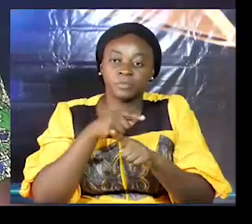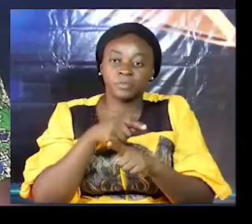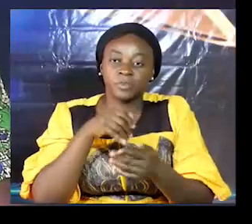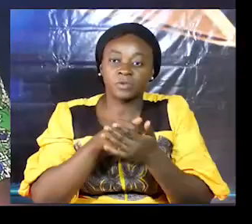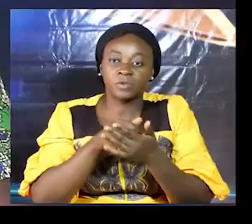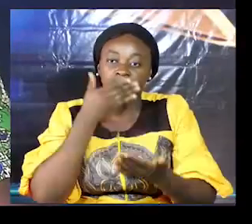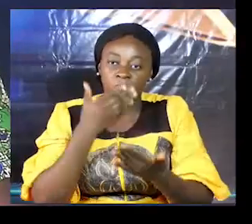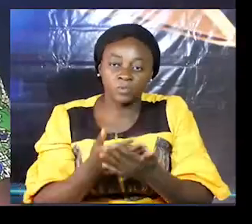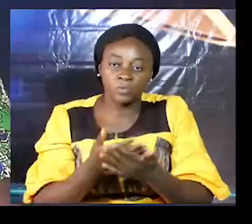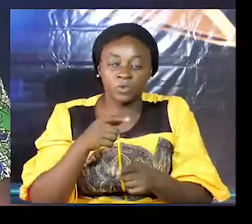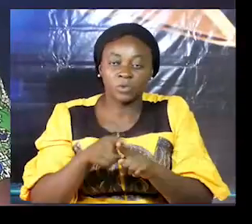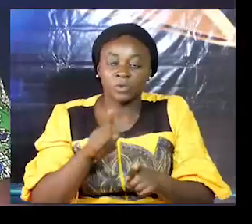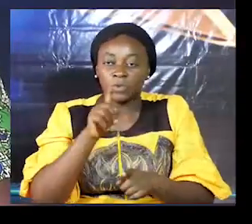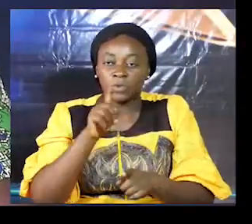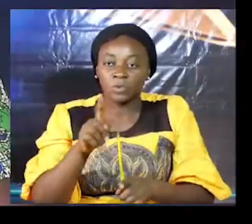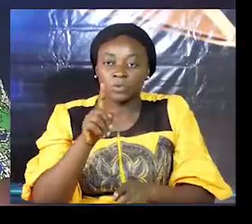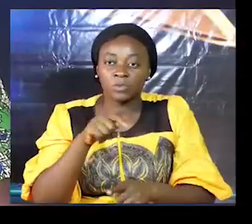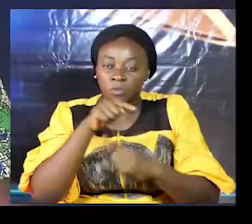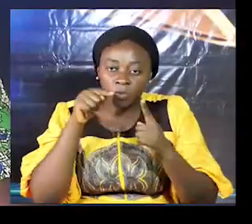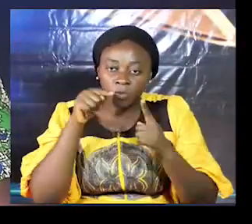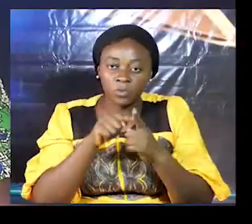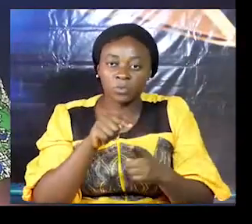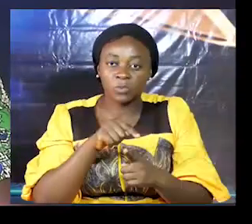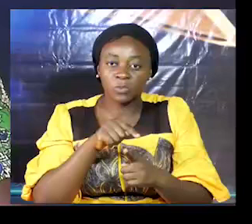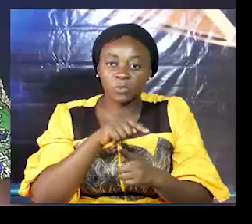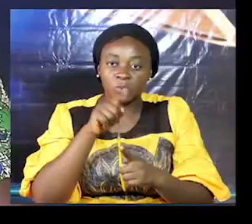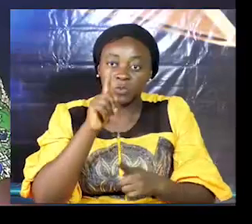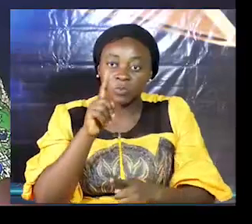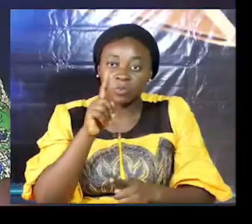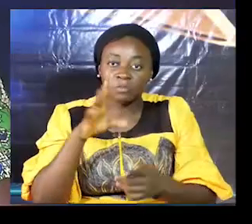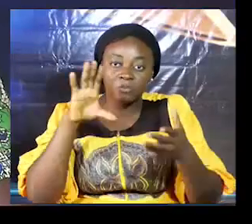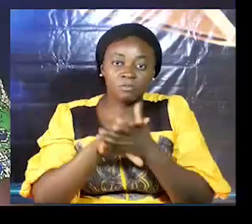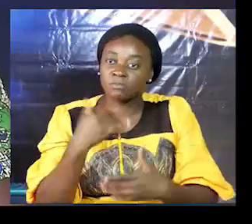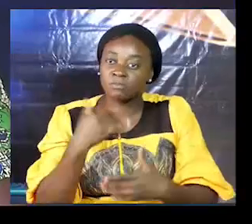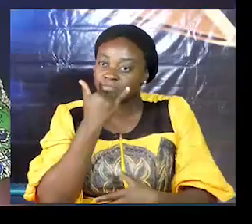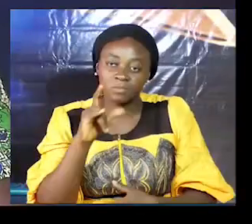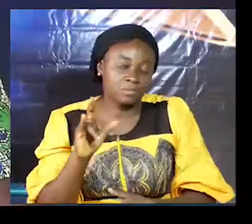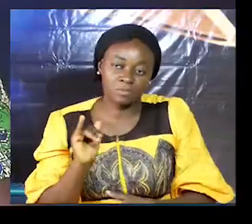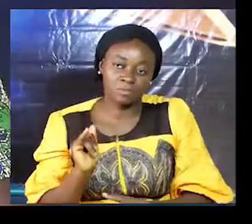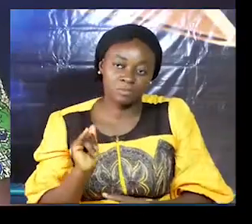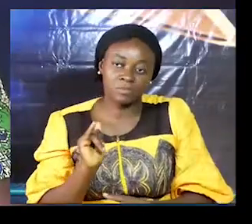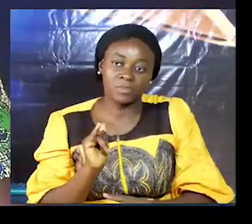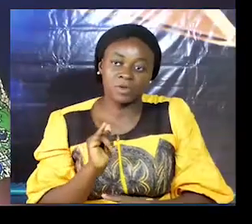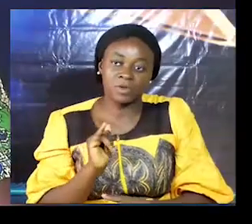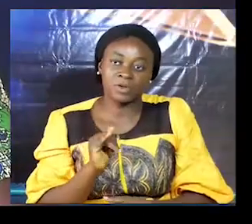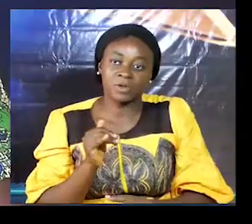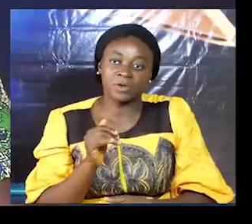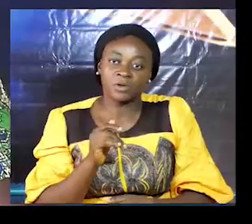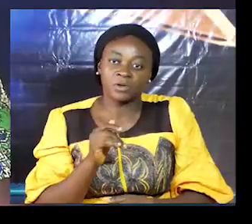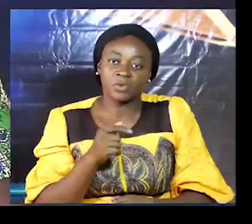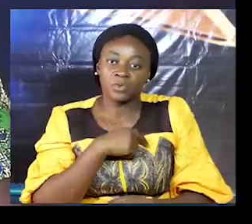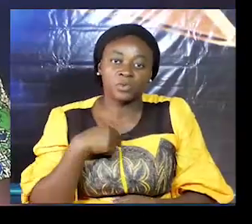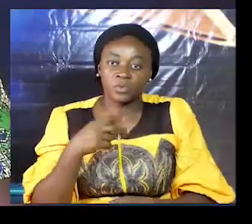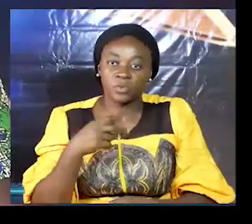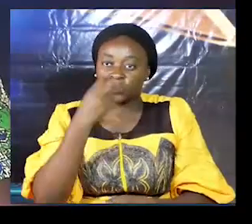instruction has come to us from the man of God himself. And we have looked at the Bible, we have read the Word of God, and the Word of God is